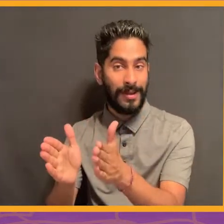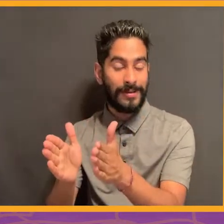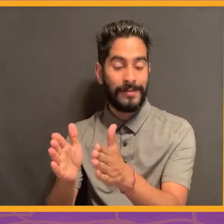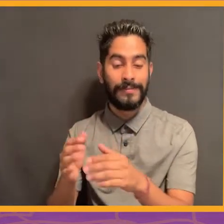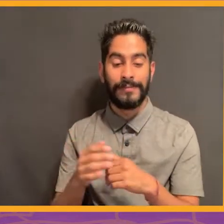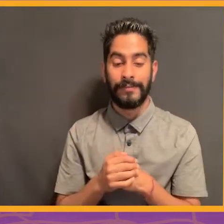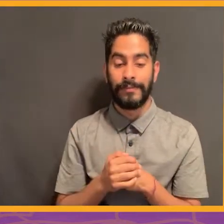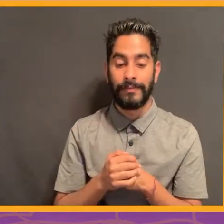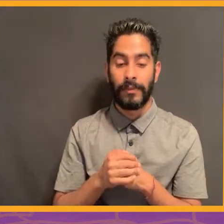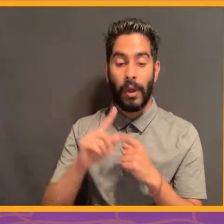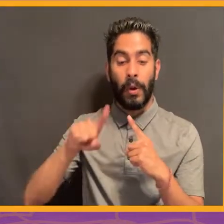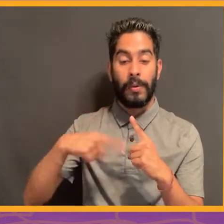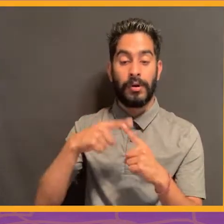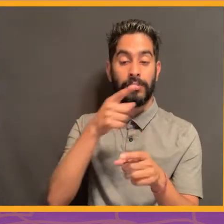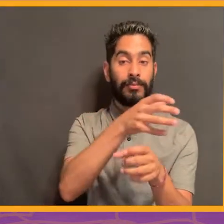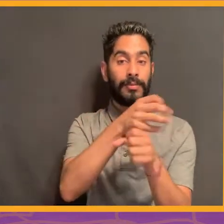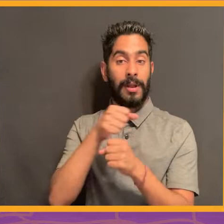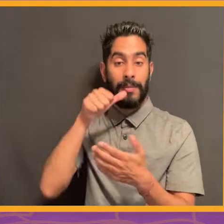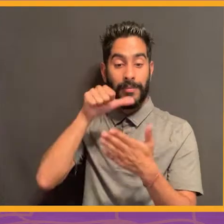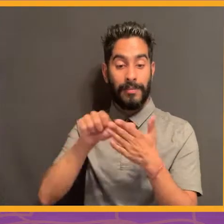3 envelopes,